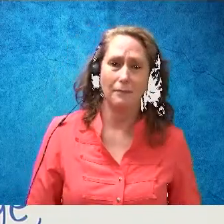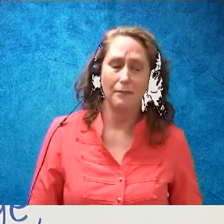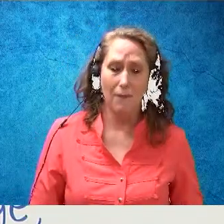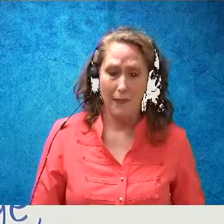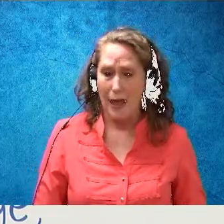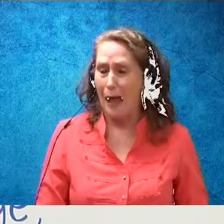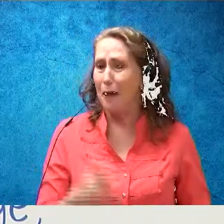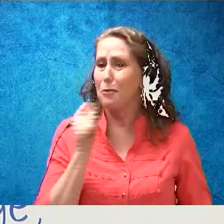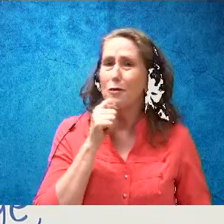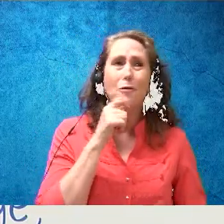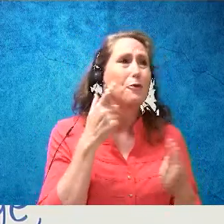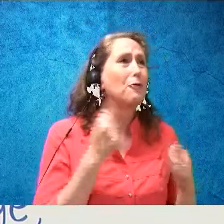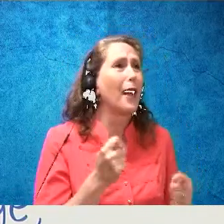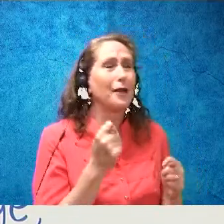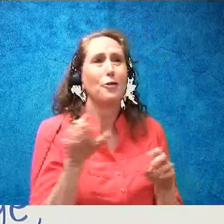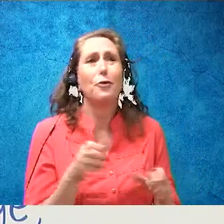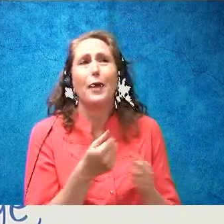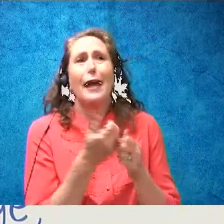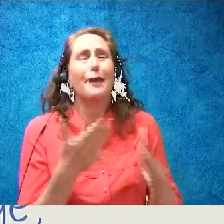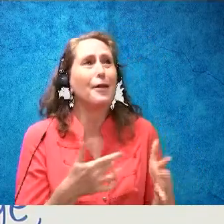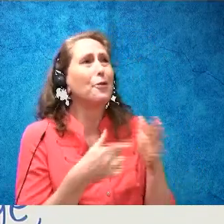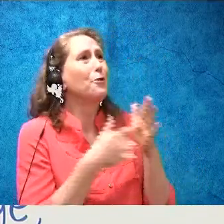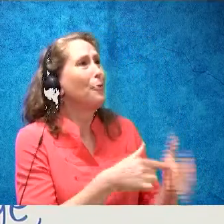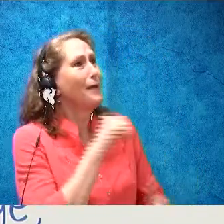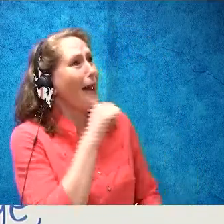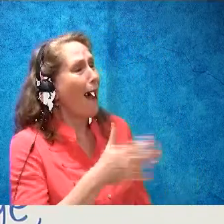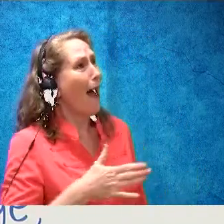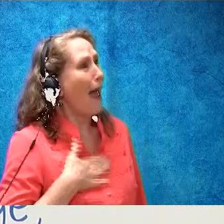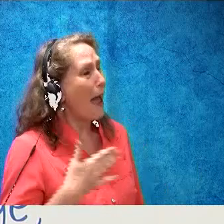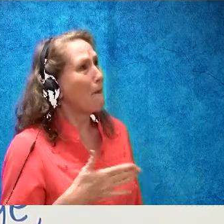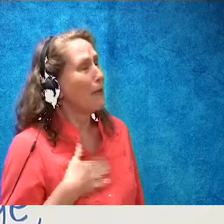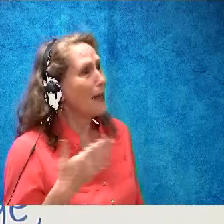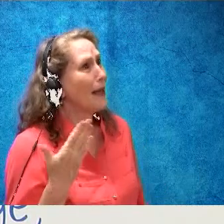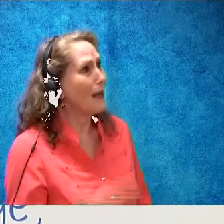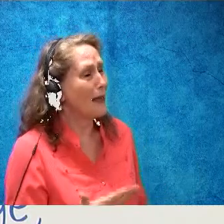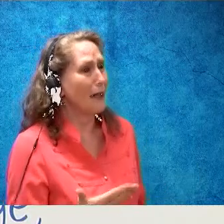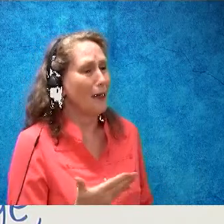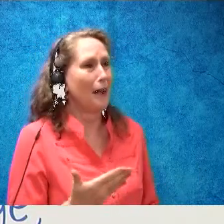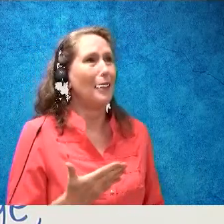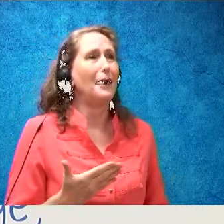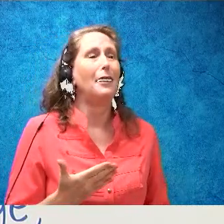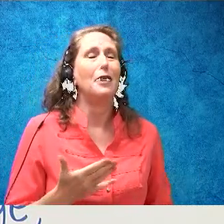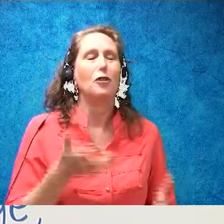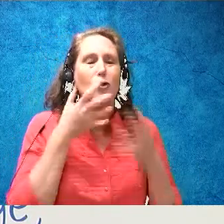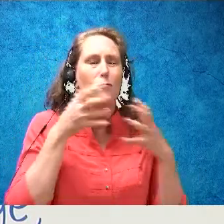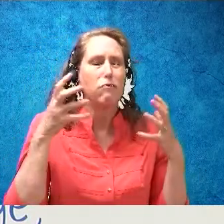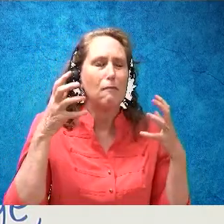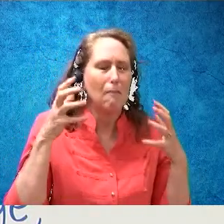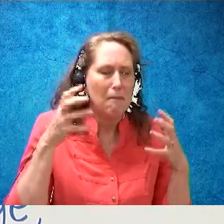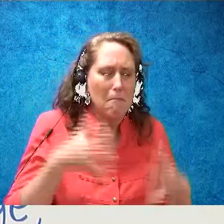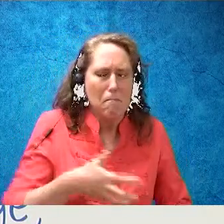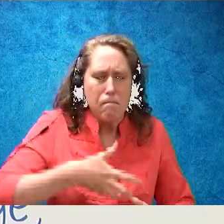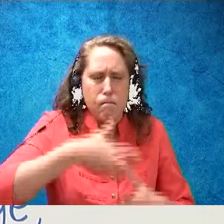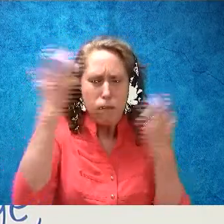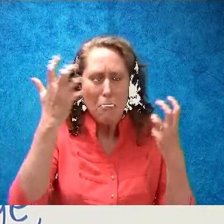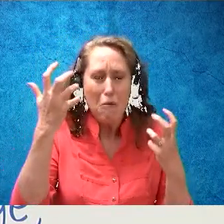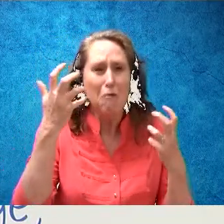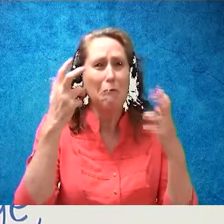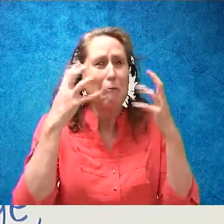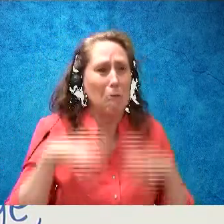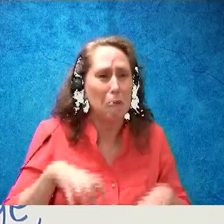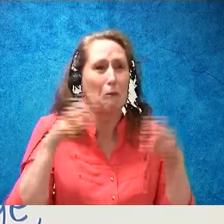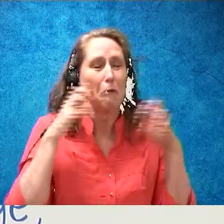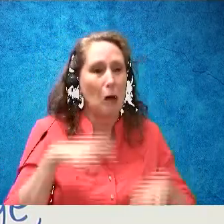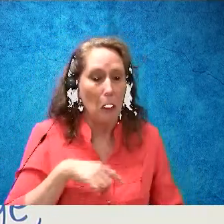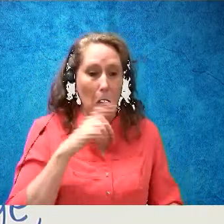She did everything she could to show how unhappy she was. She was throwing a fit. By the time